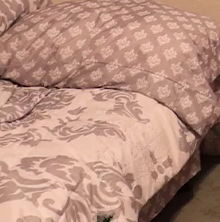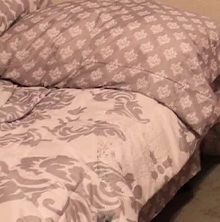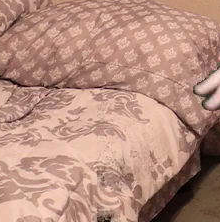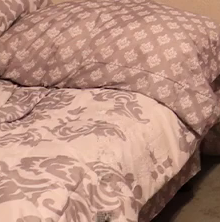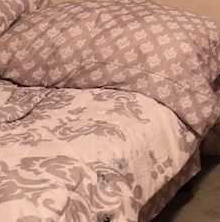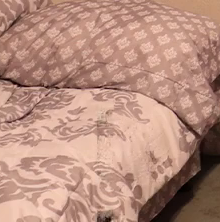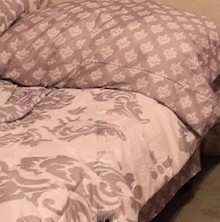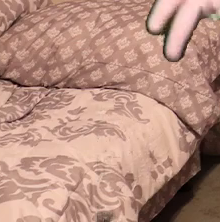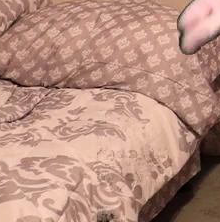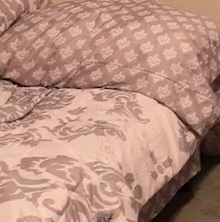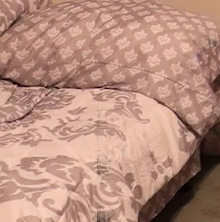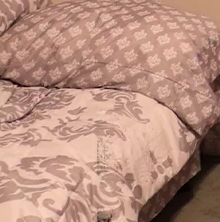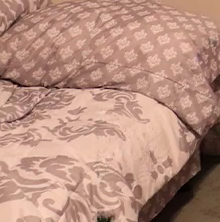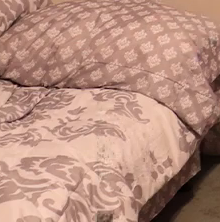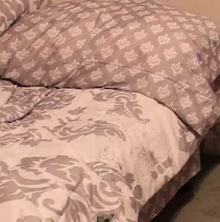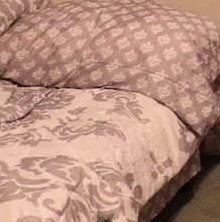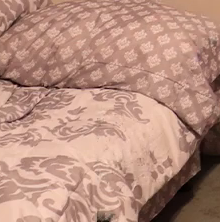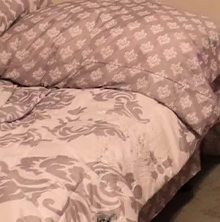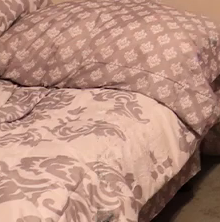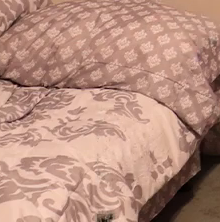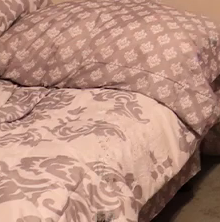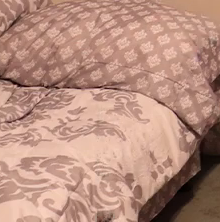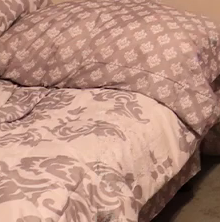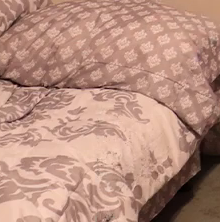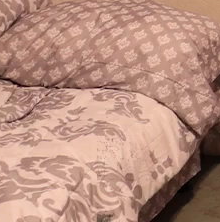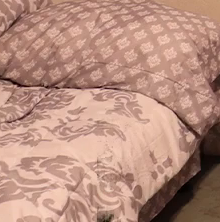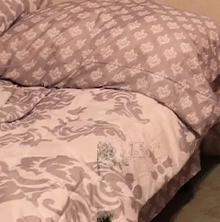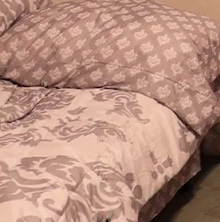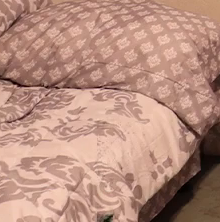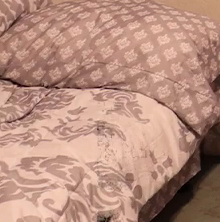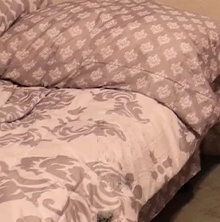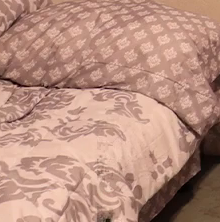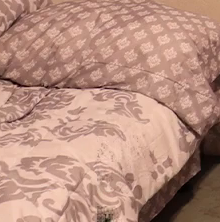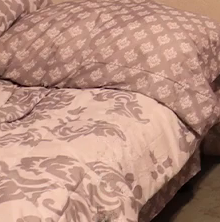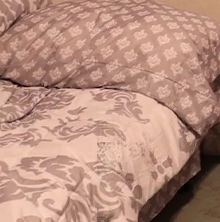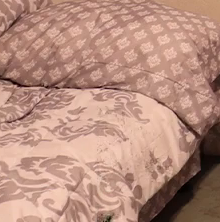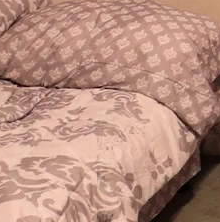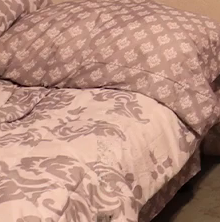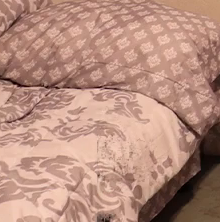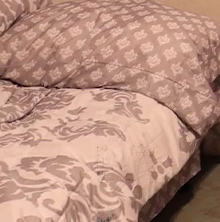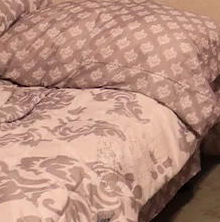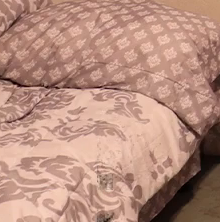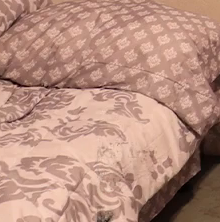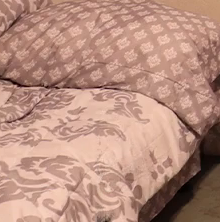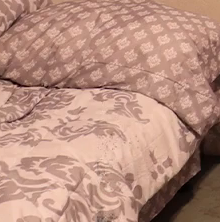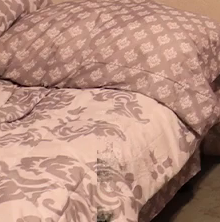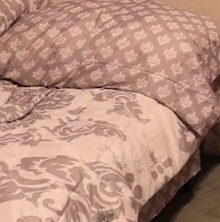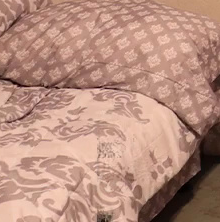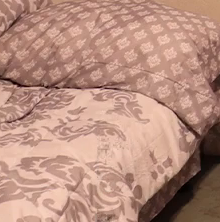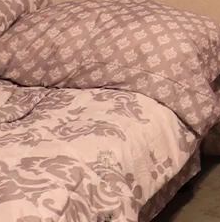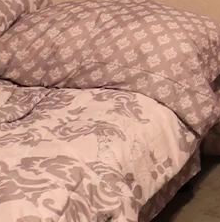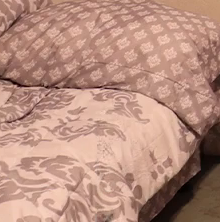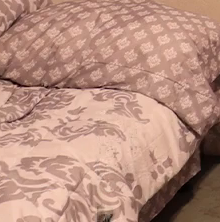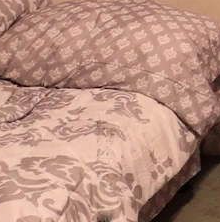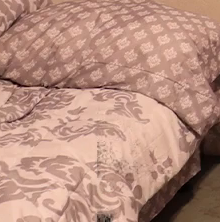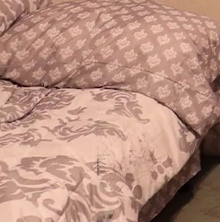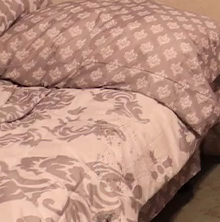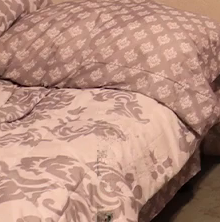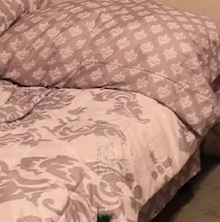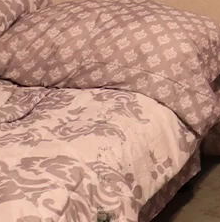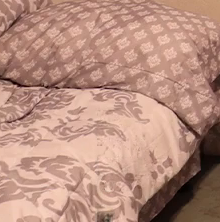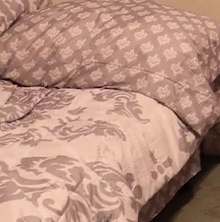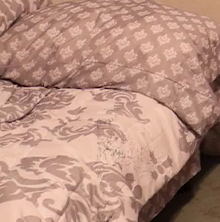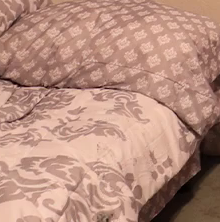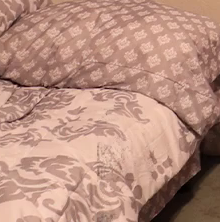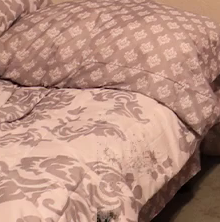Vikstar on his Vikstar123 channel. Yes. Now, I was debating if I